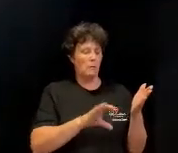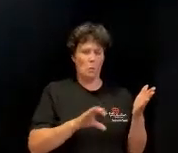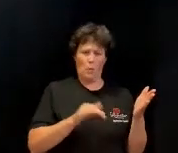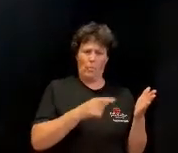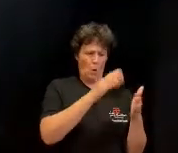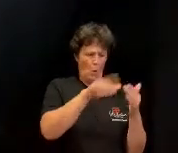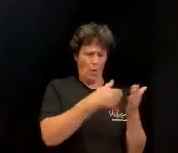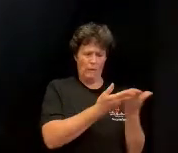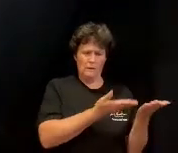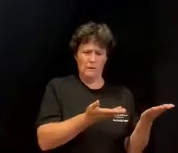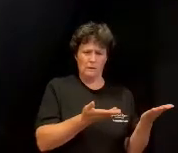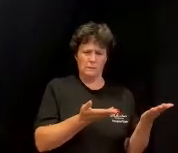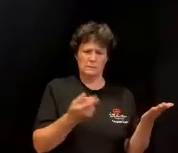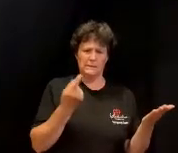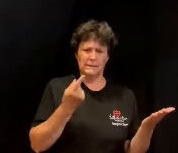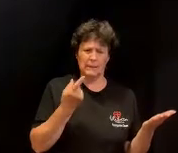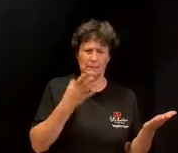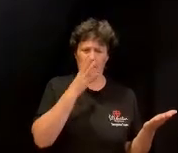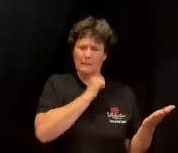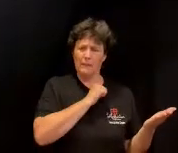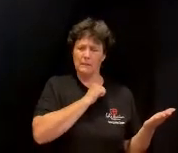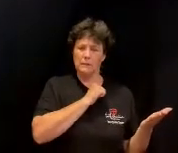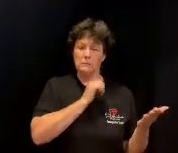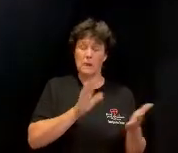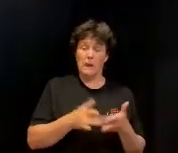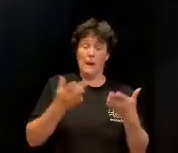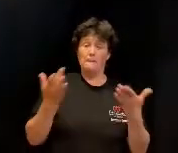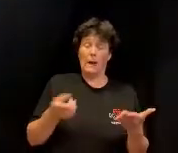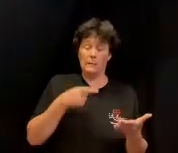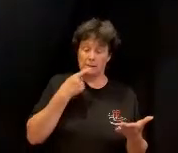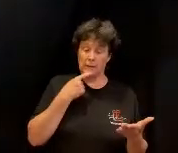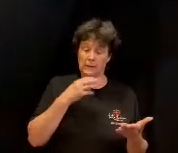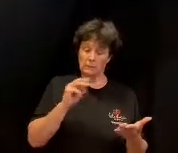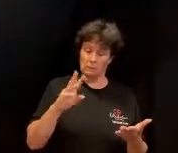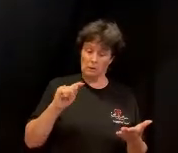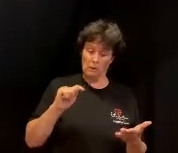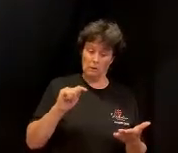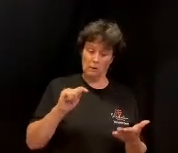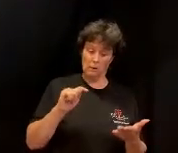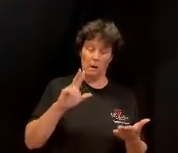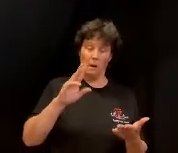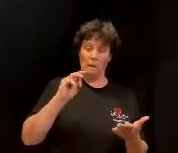missing. And the Bible says this in